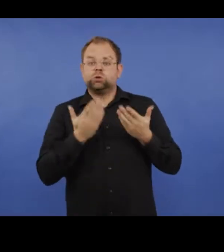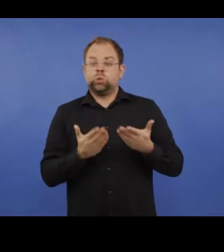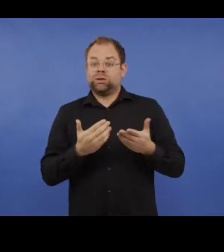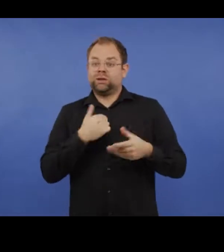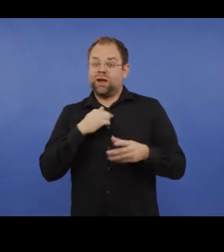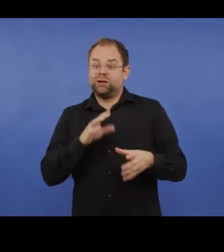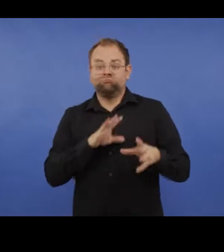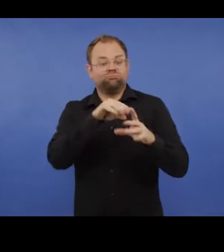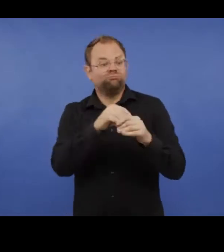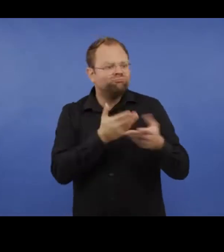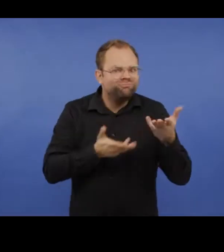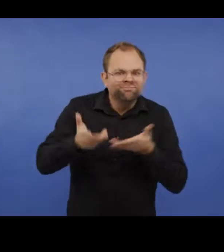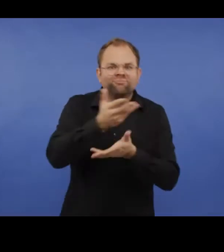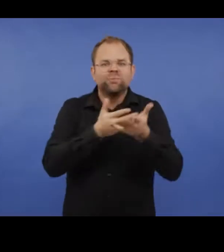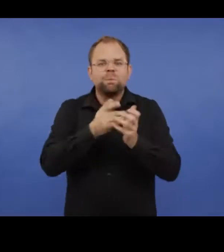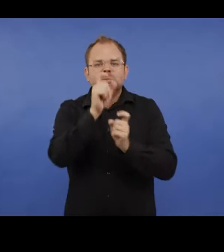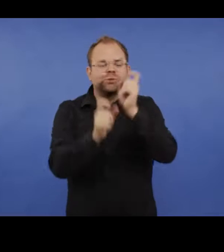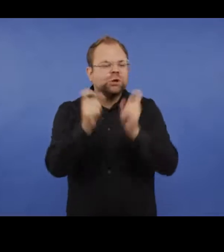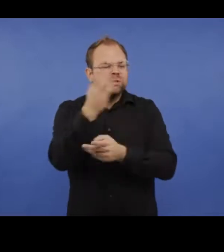these people and